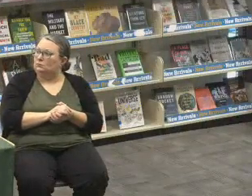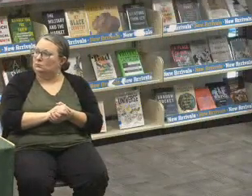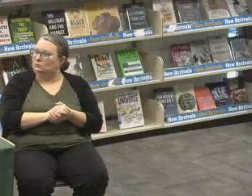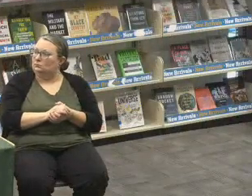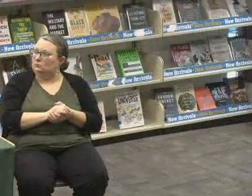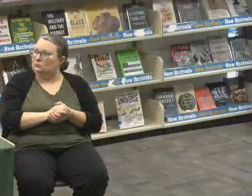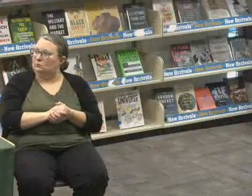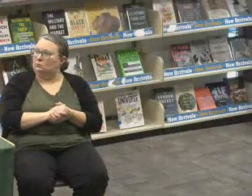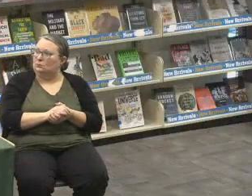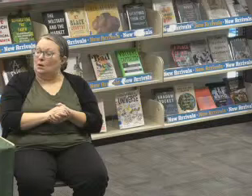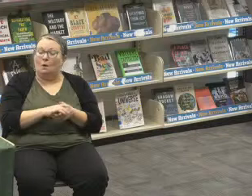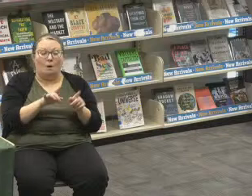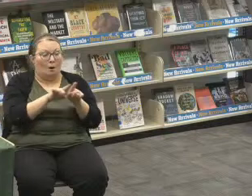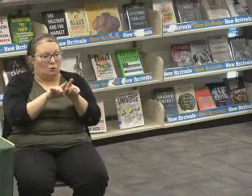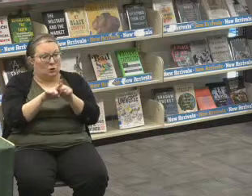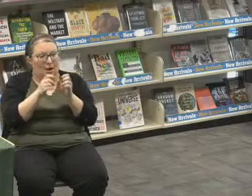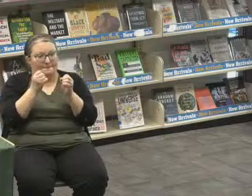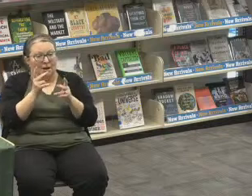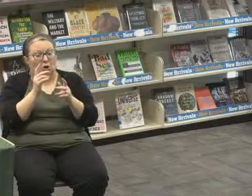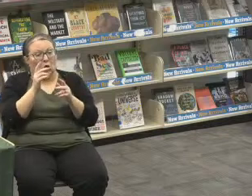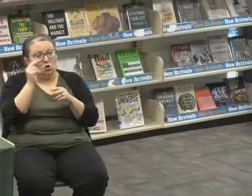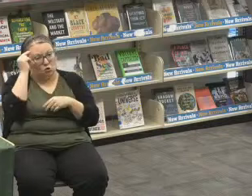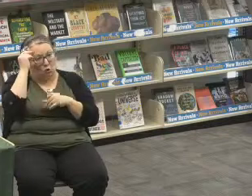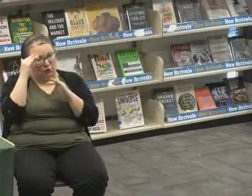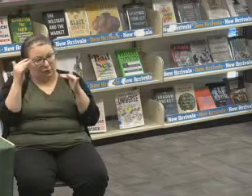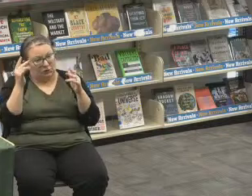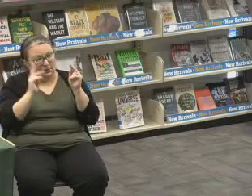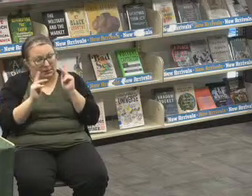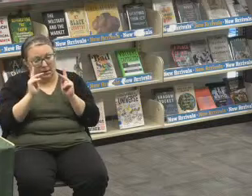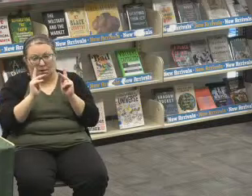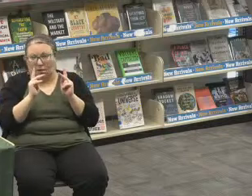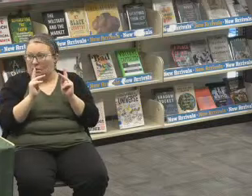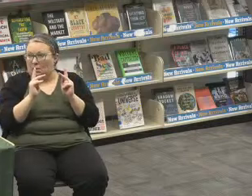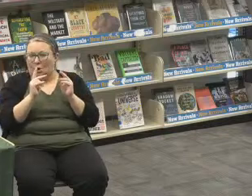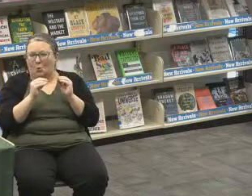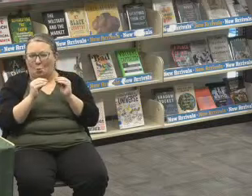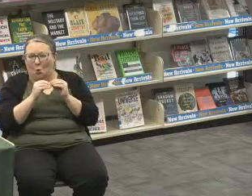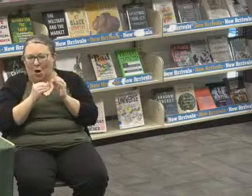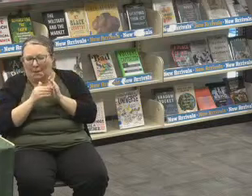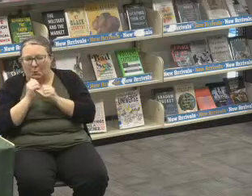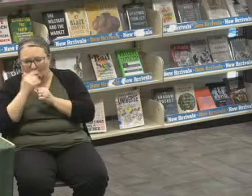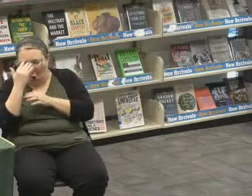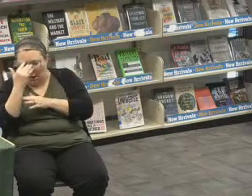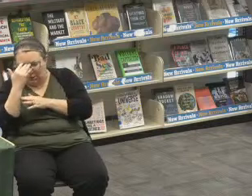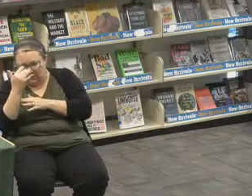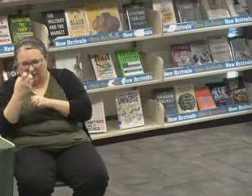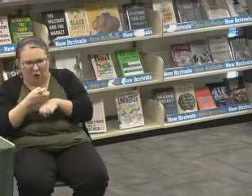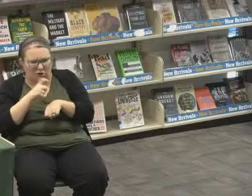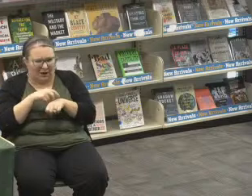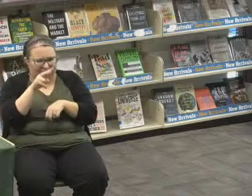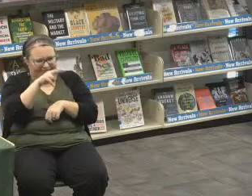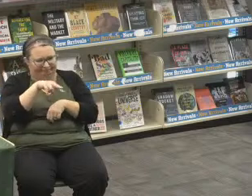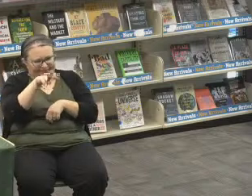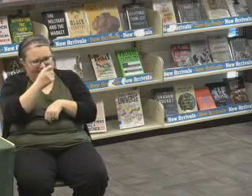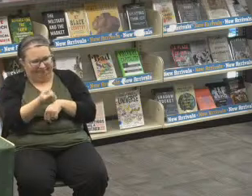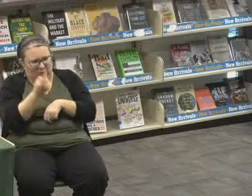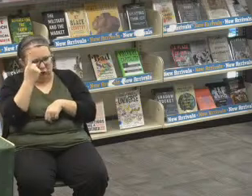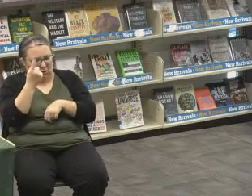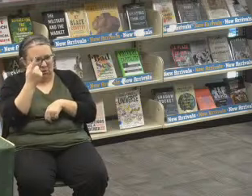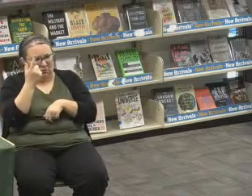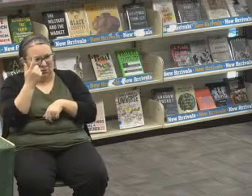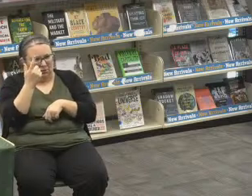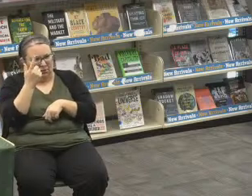In addition, many neurodiverse people, this tends to be more common with autism, have difficulty understanding